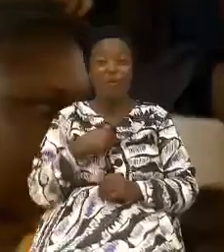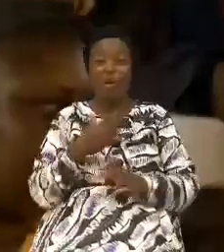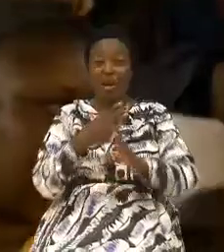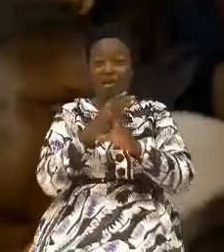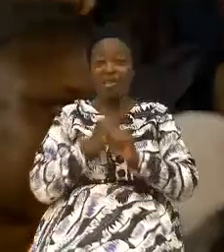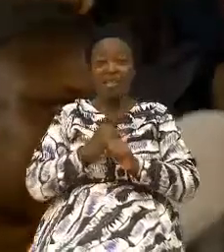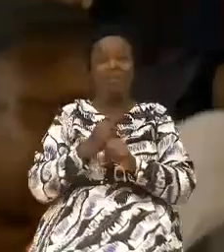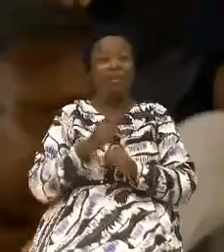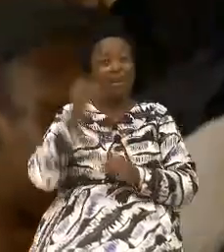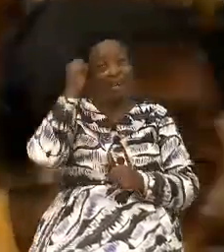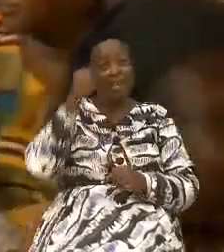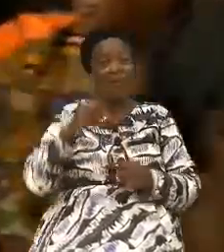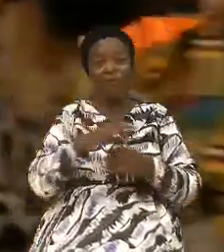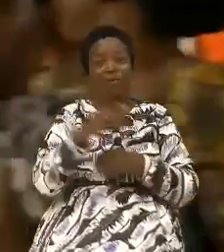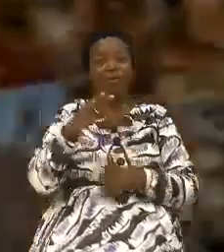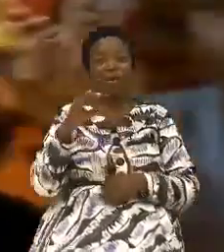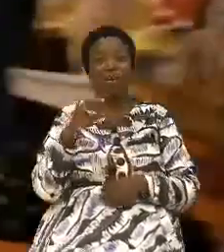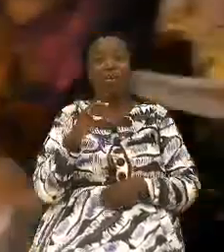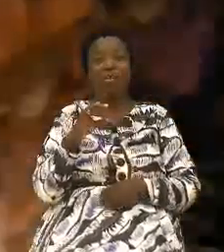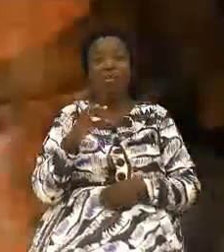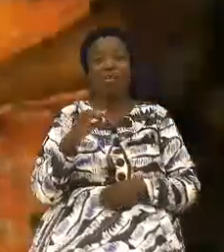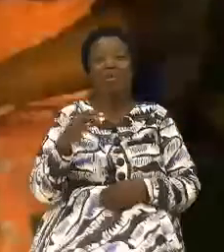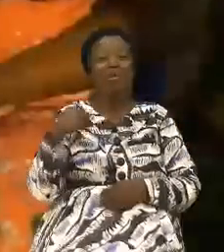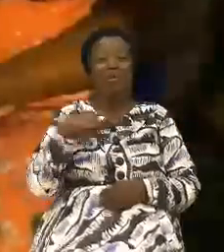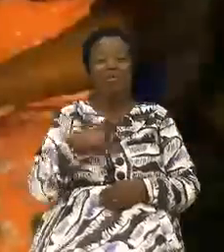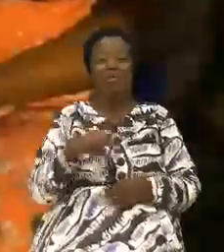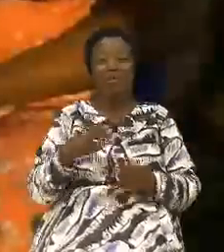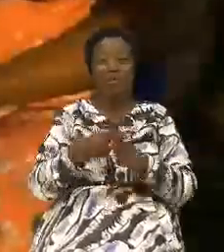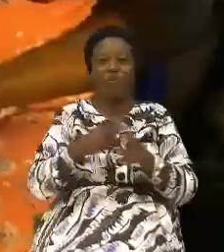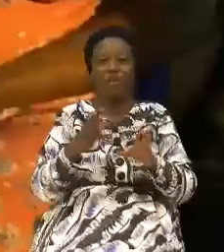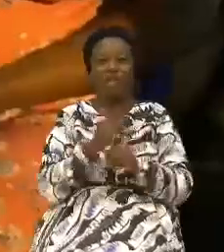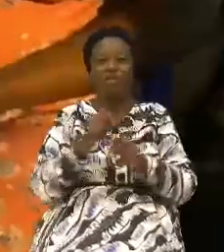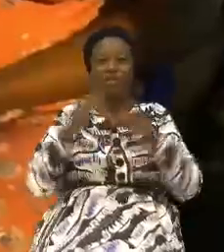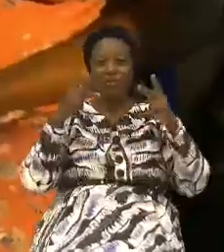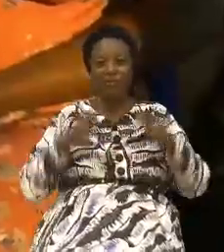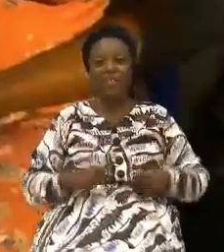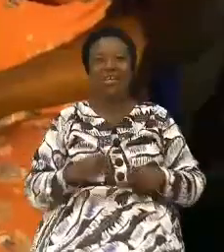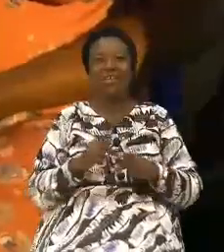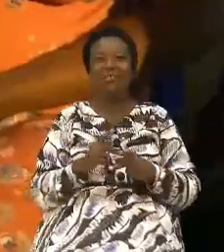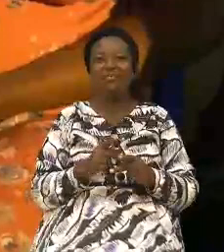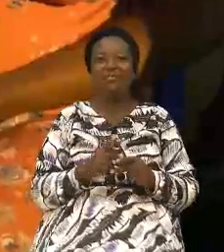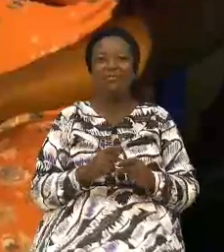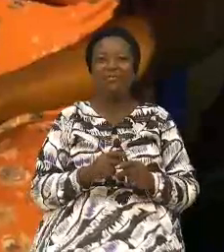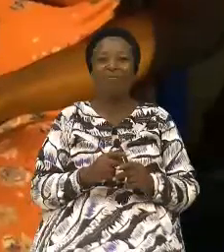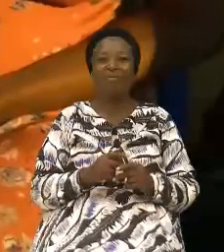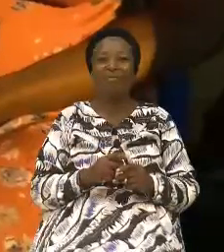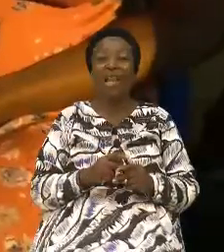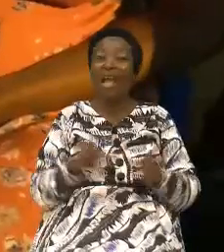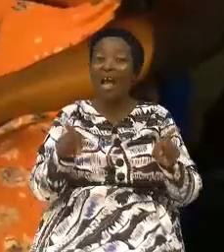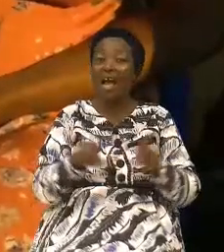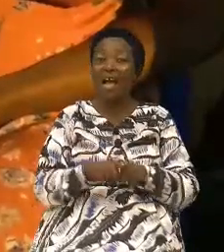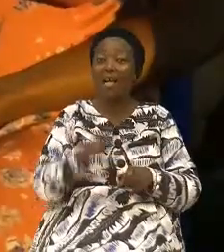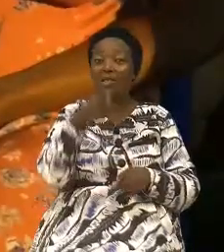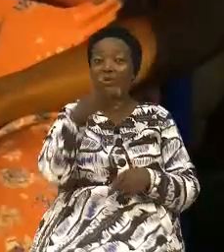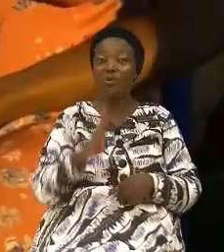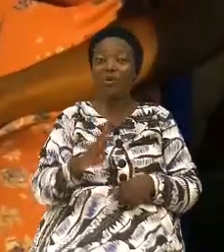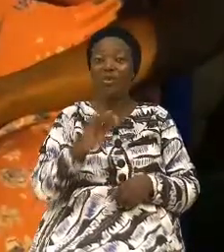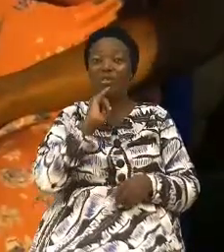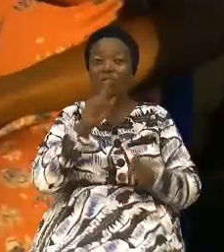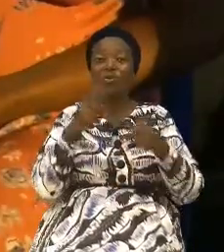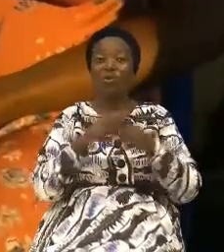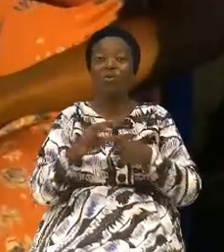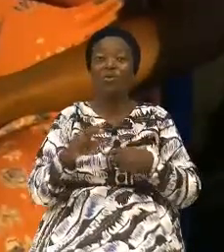spiritual, we soon get into the physical. As God is going to heal the